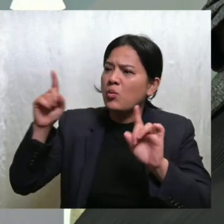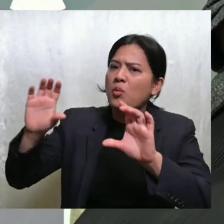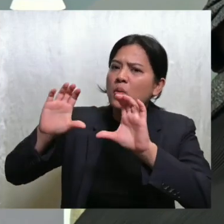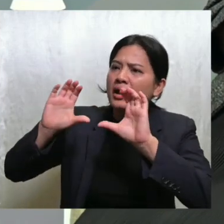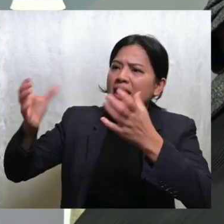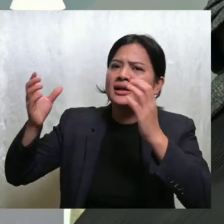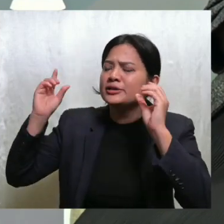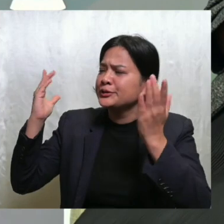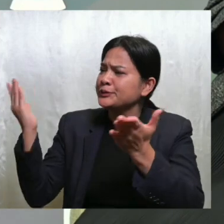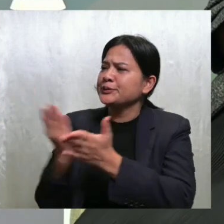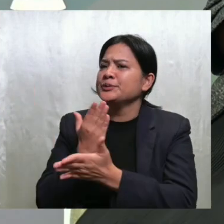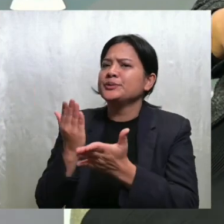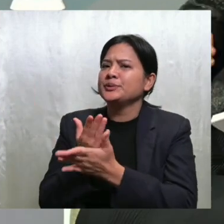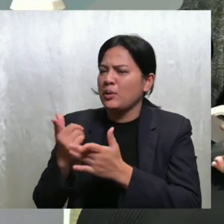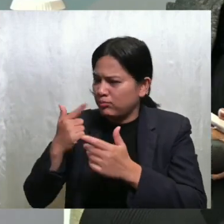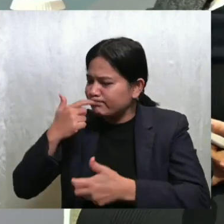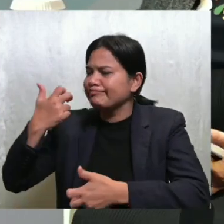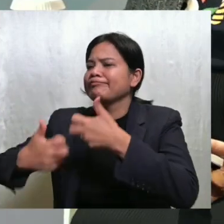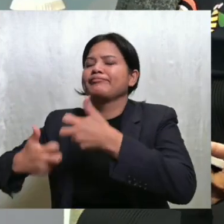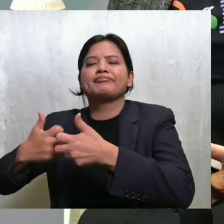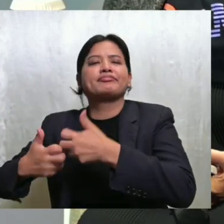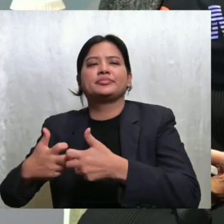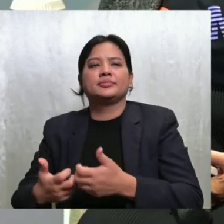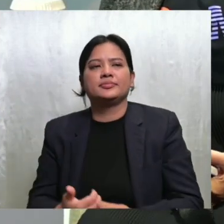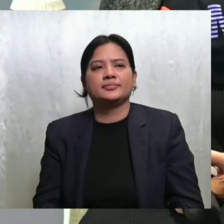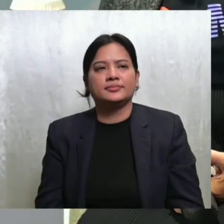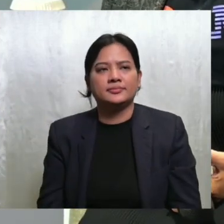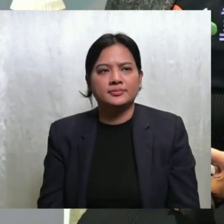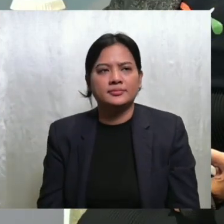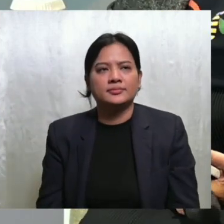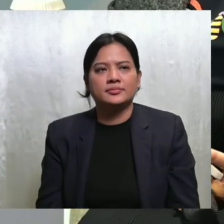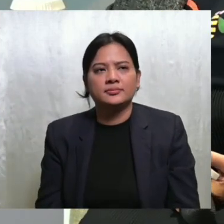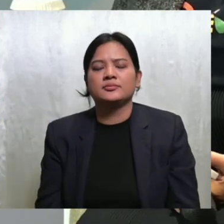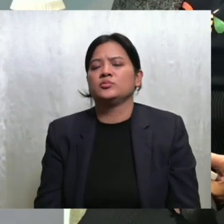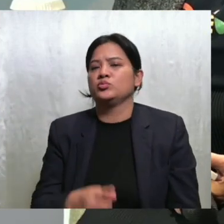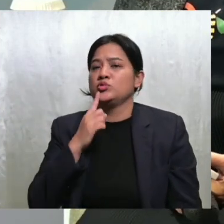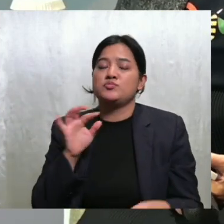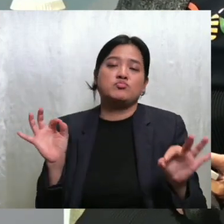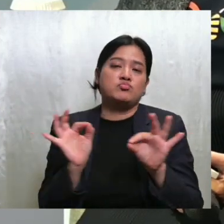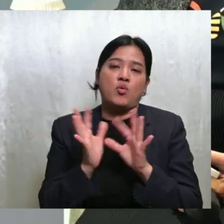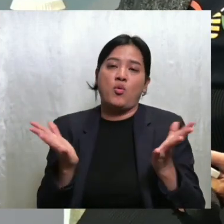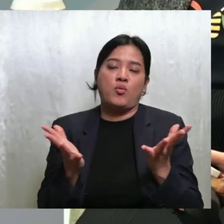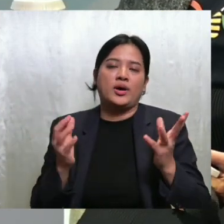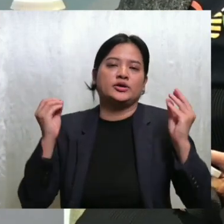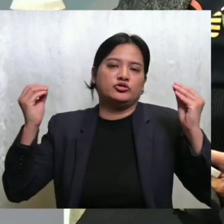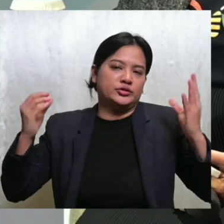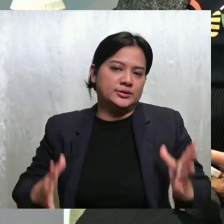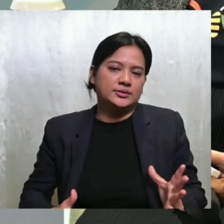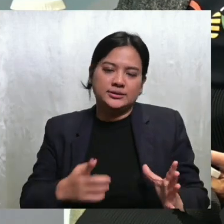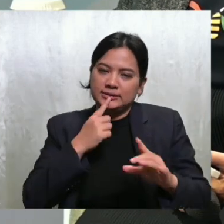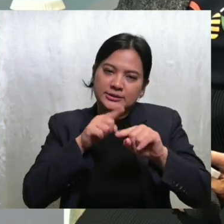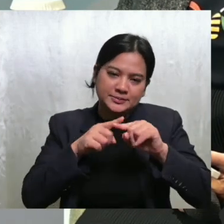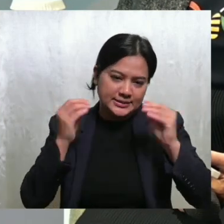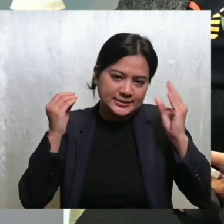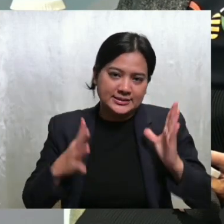teacher, but a teacher with some pedagogic background that uses that technology to